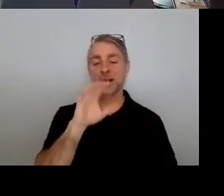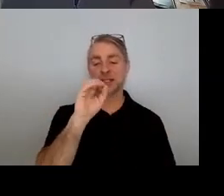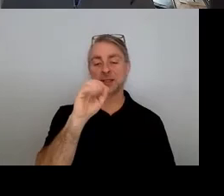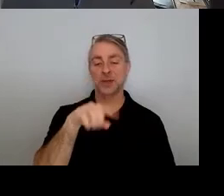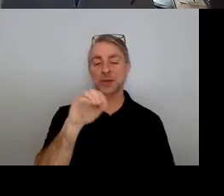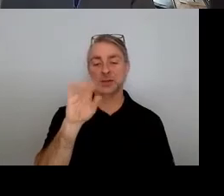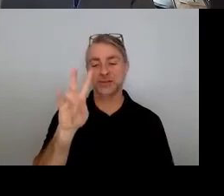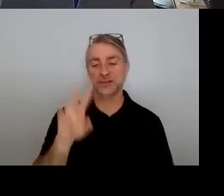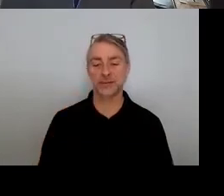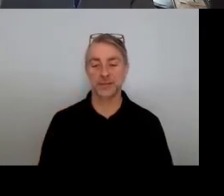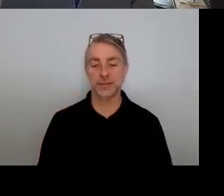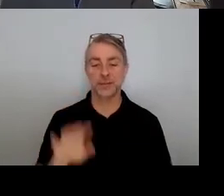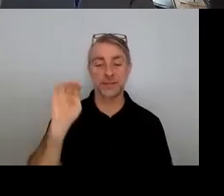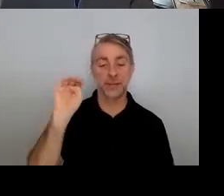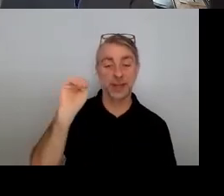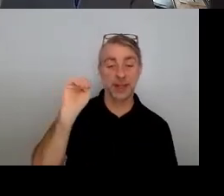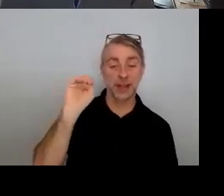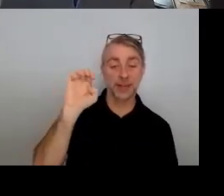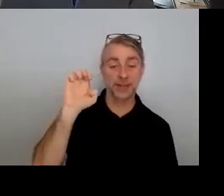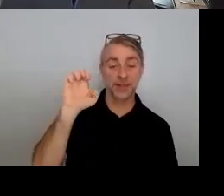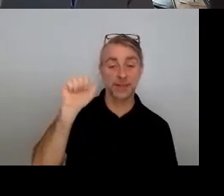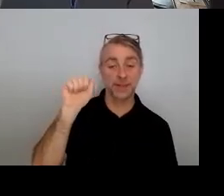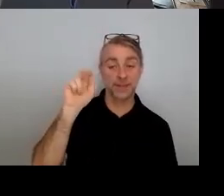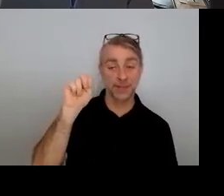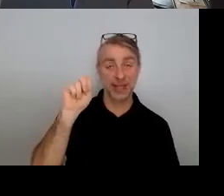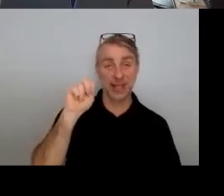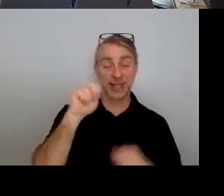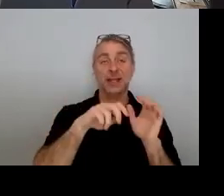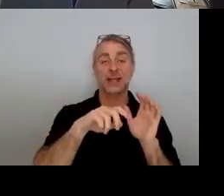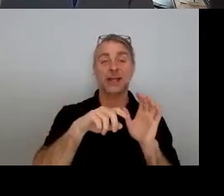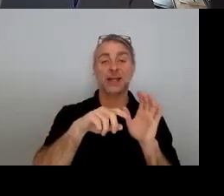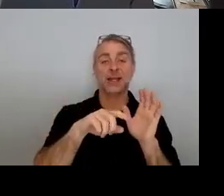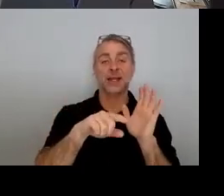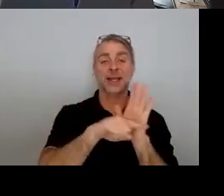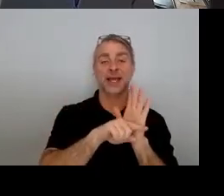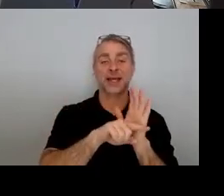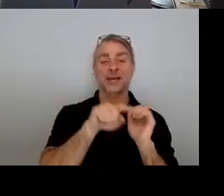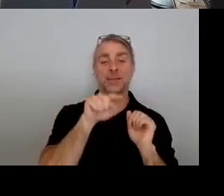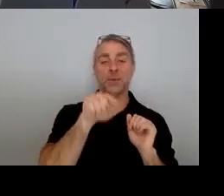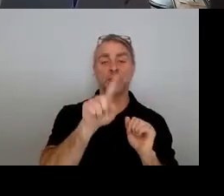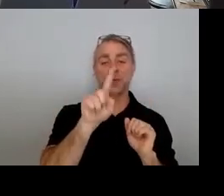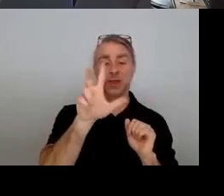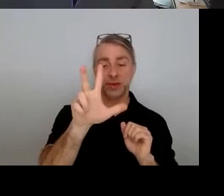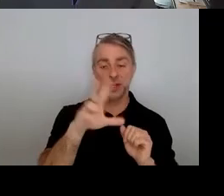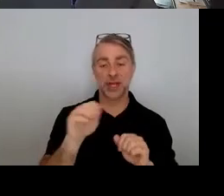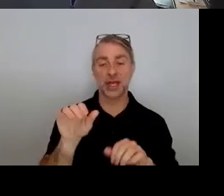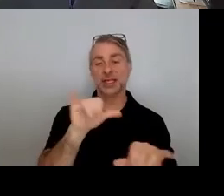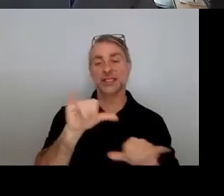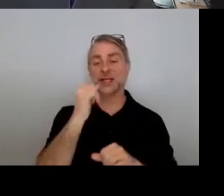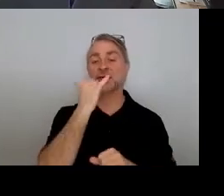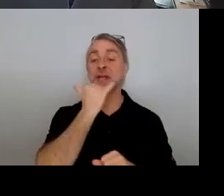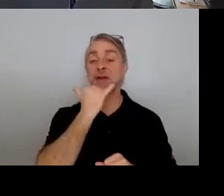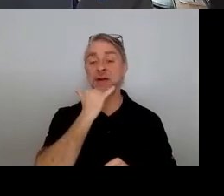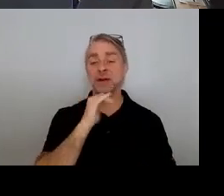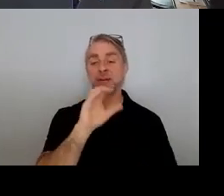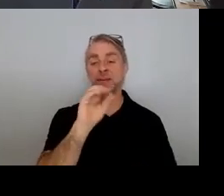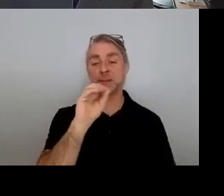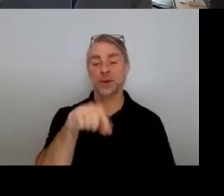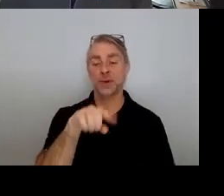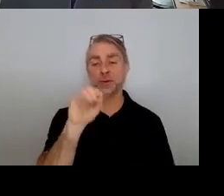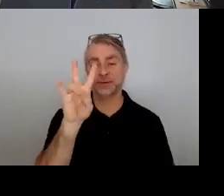about negative 0.13 and a standard error of about 0.07 for that estimate.